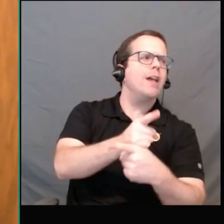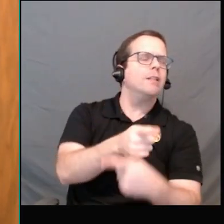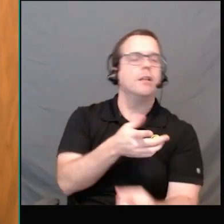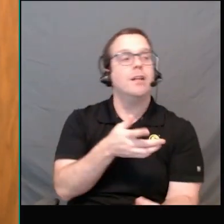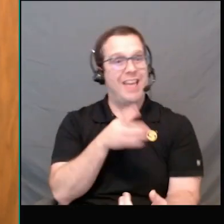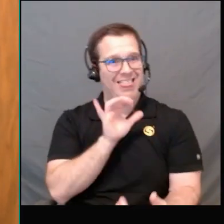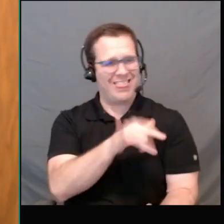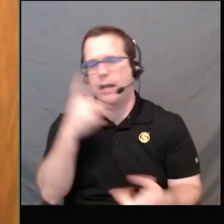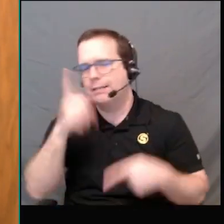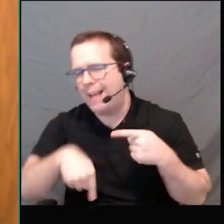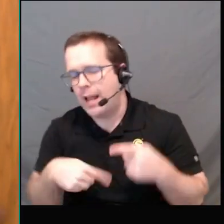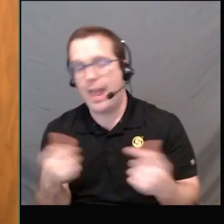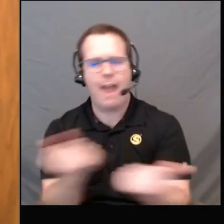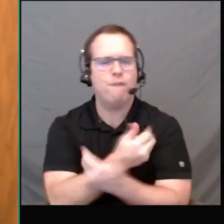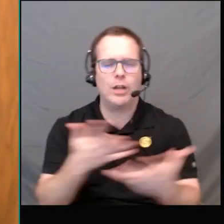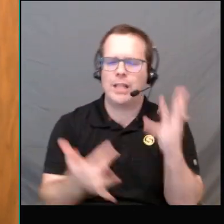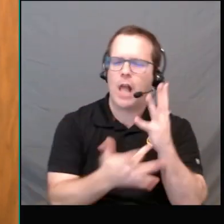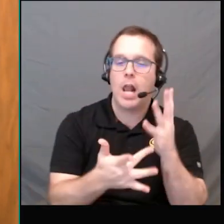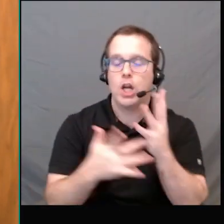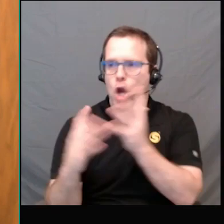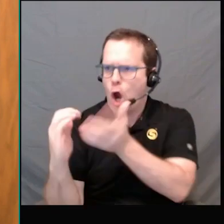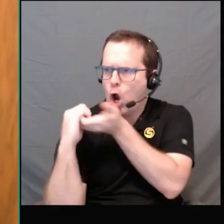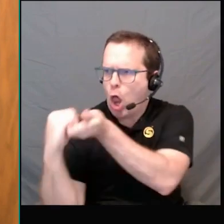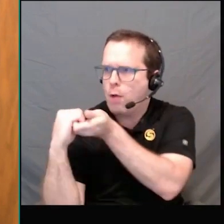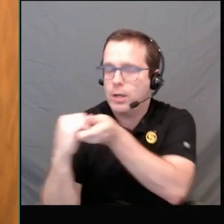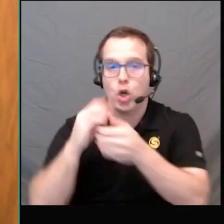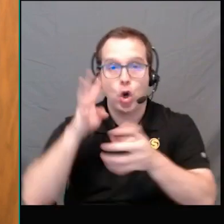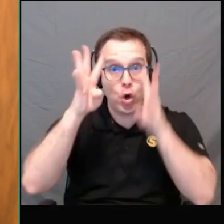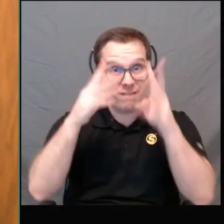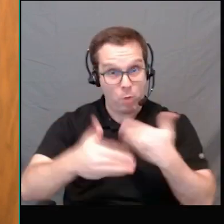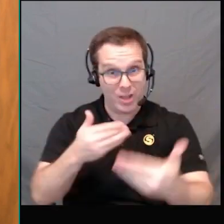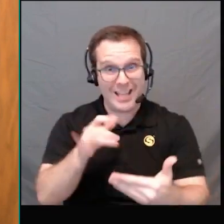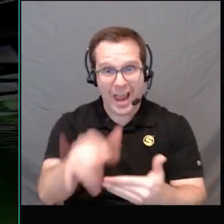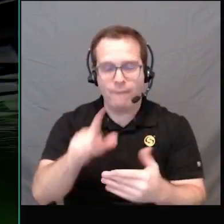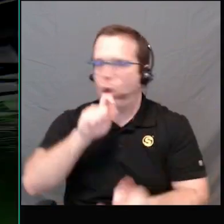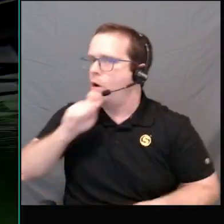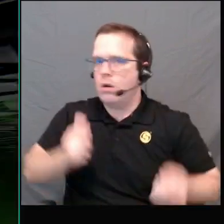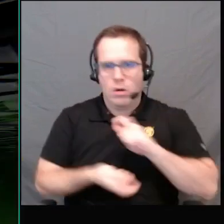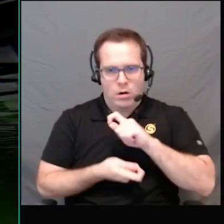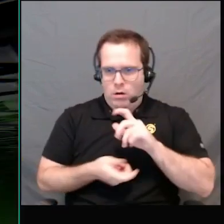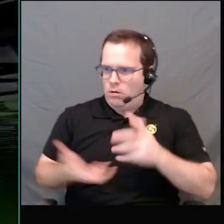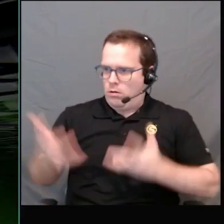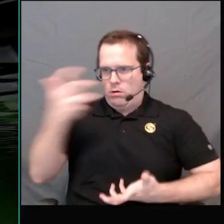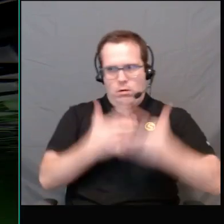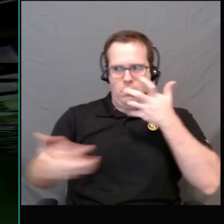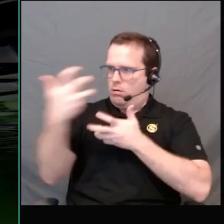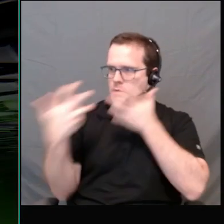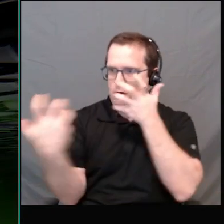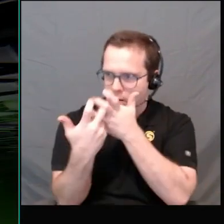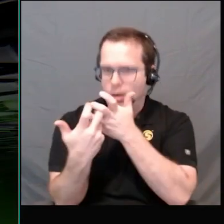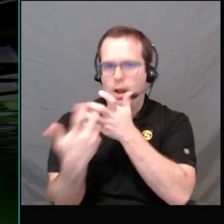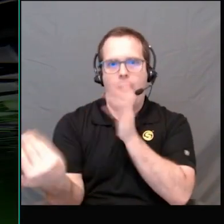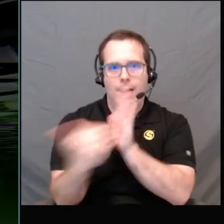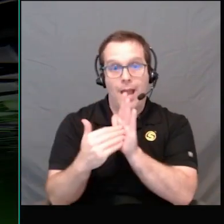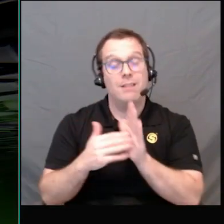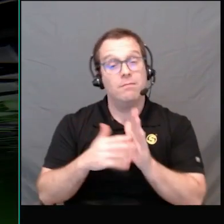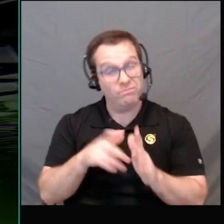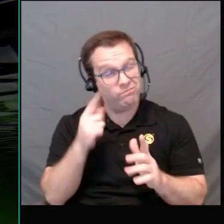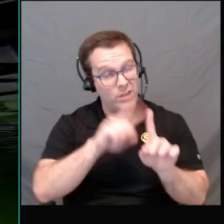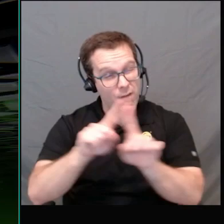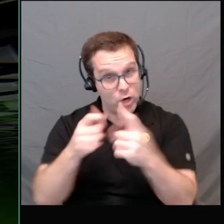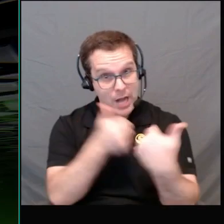technology, collaboration, creative process has had to be rewritten for this new reality. And despite all these challenges, we're